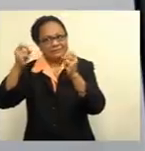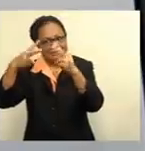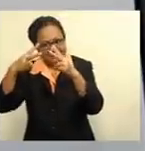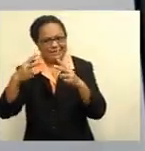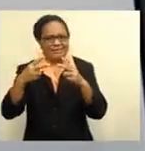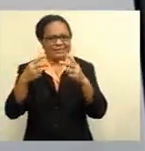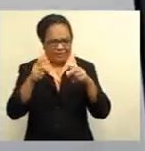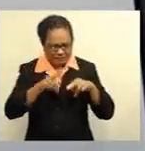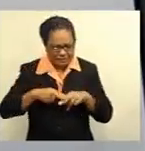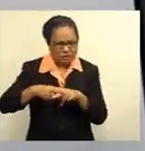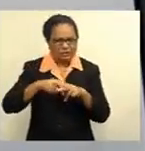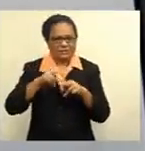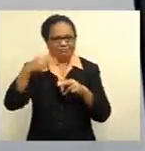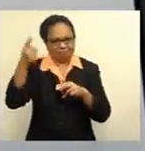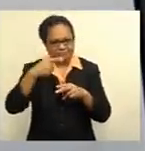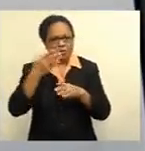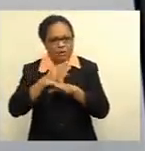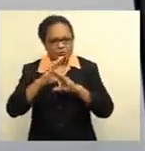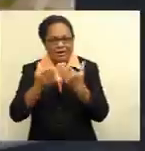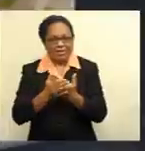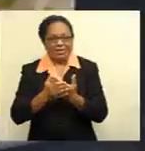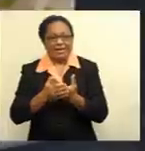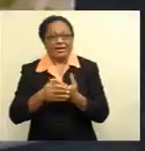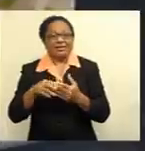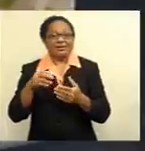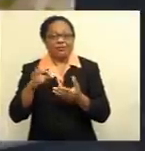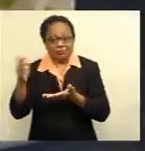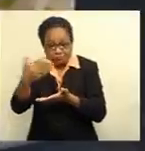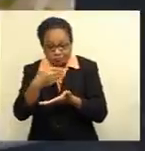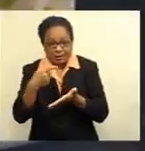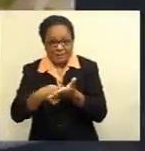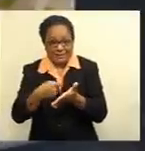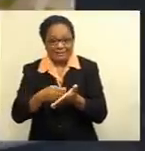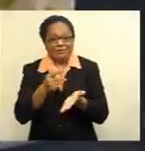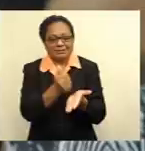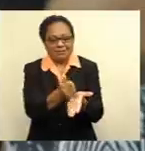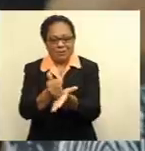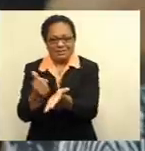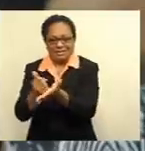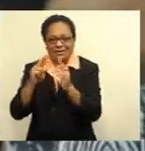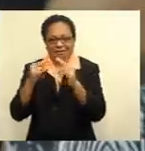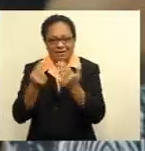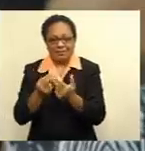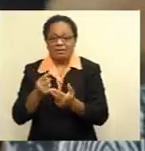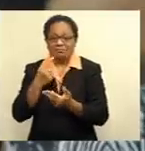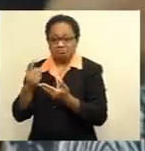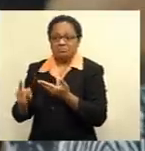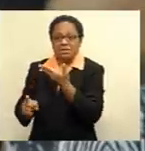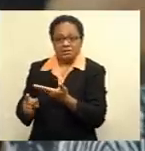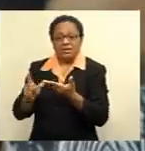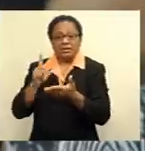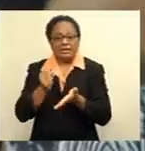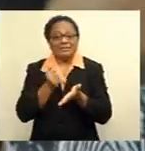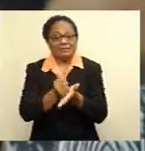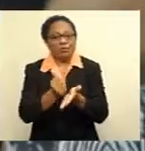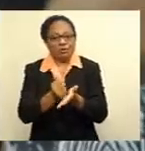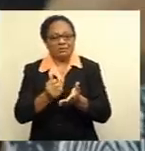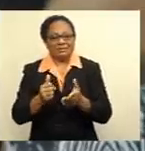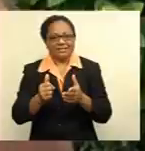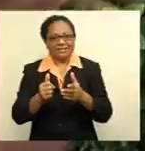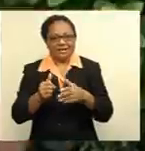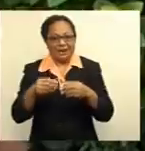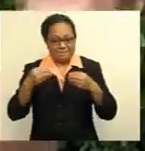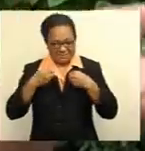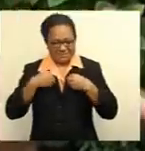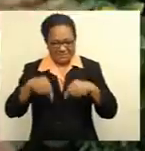little over $5,000 and started with a second project. Local artist Navoka says they are also able to assist local businesses. We were like, let's